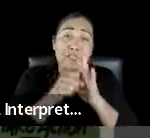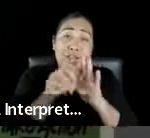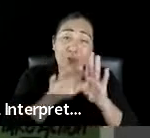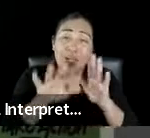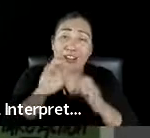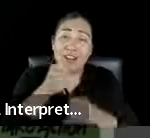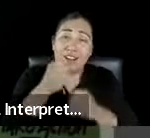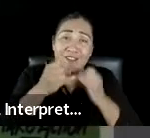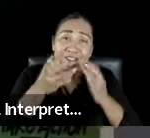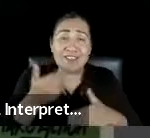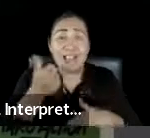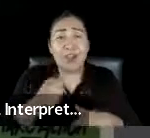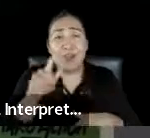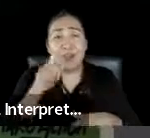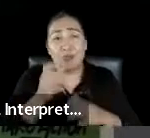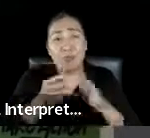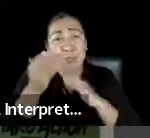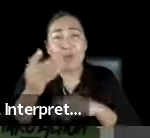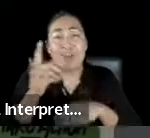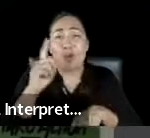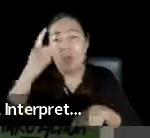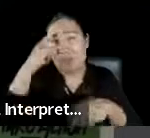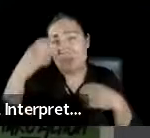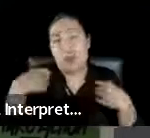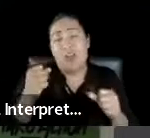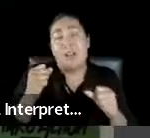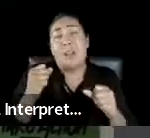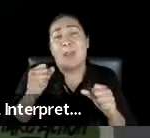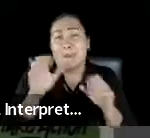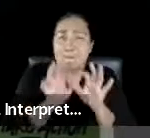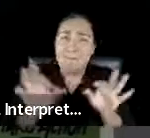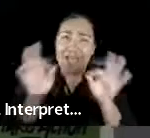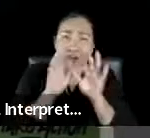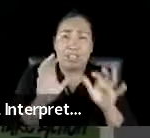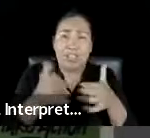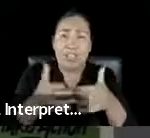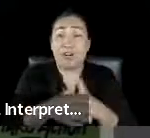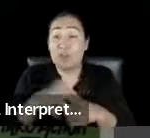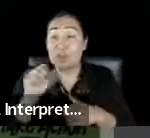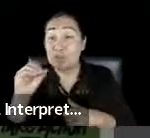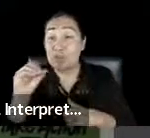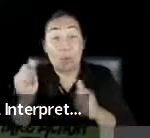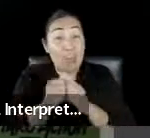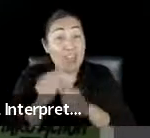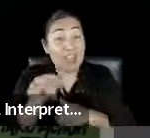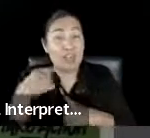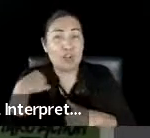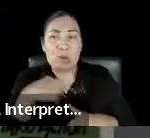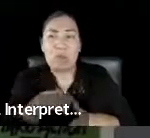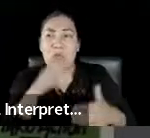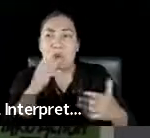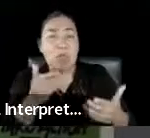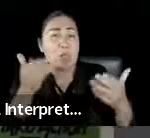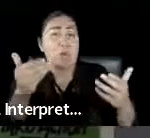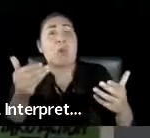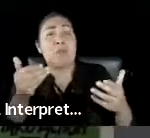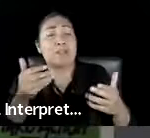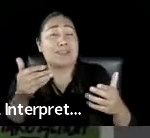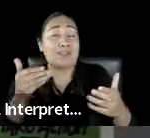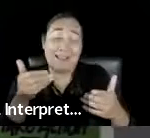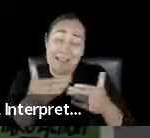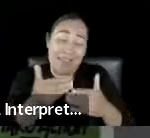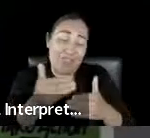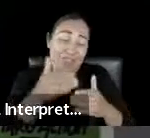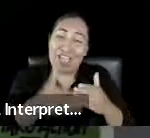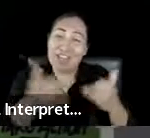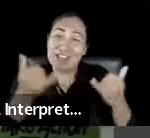who submitted in the Mental Health Matters category. With that, we're going to go ahead and just kind of work towards the end.